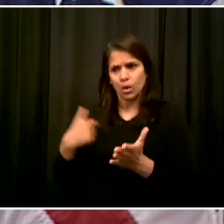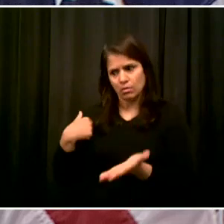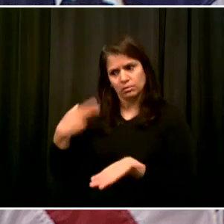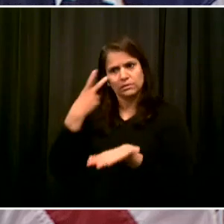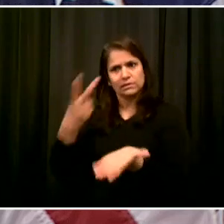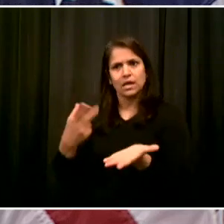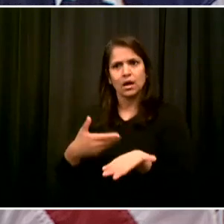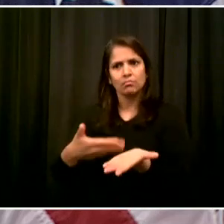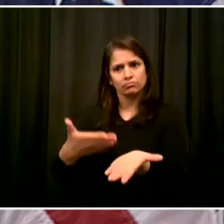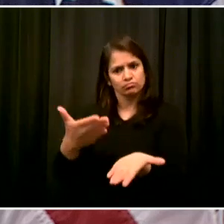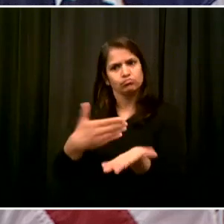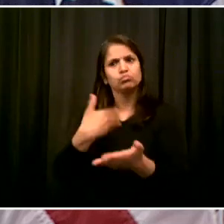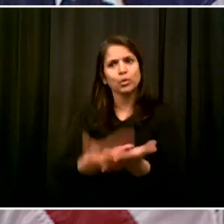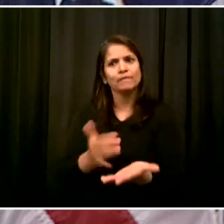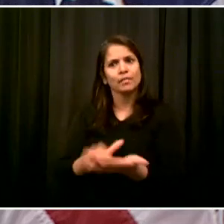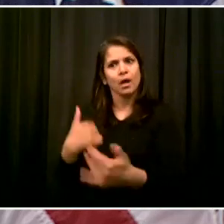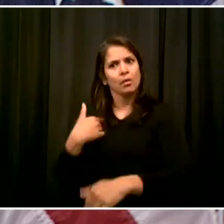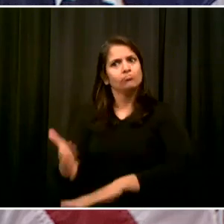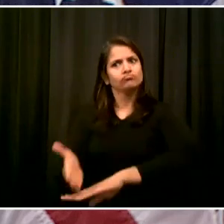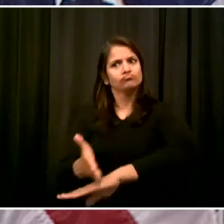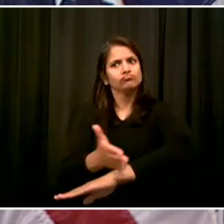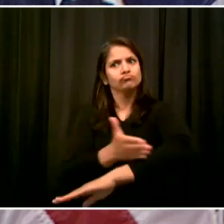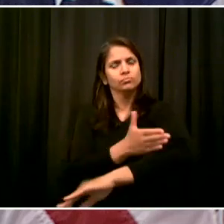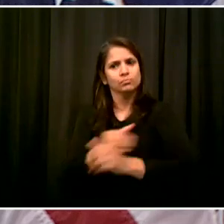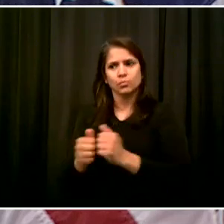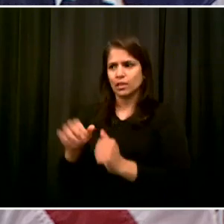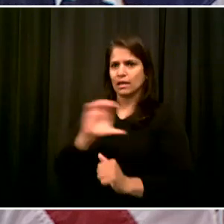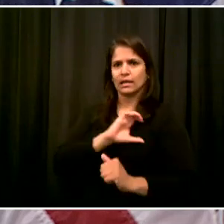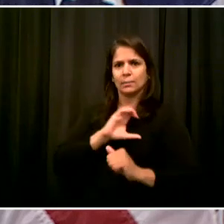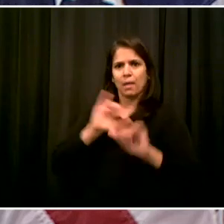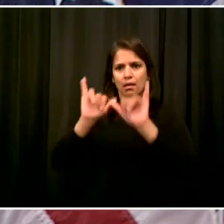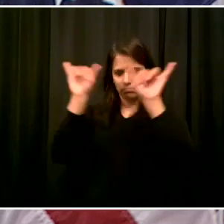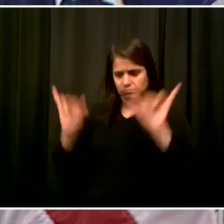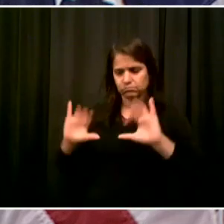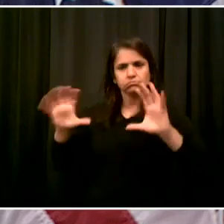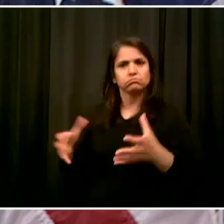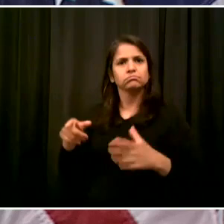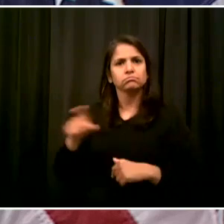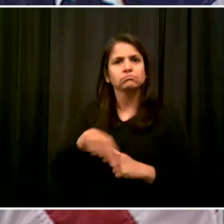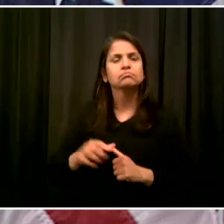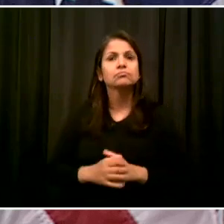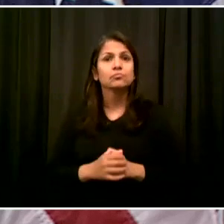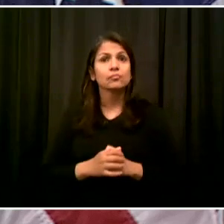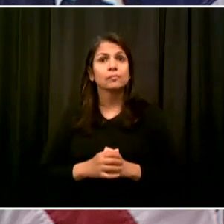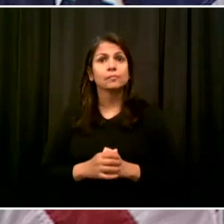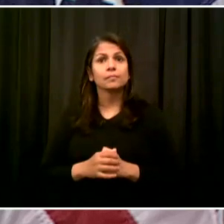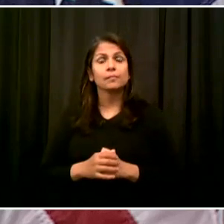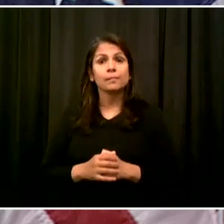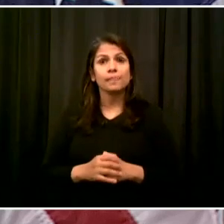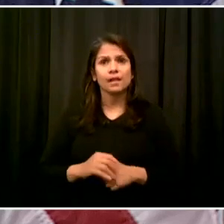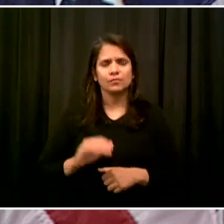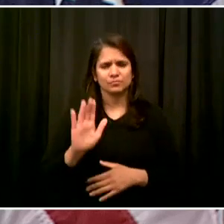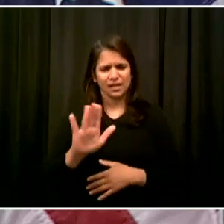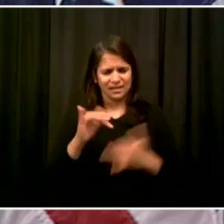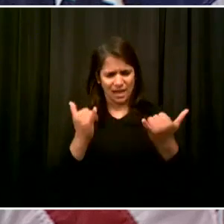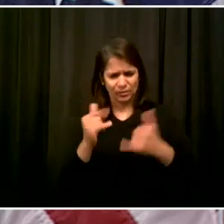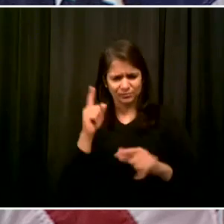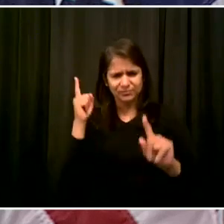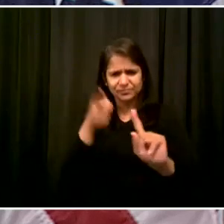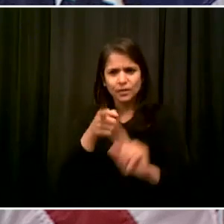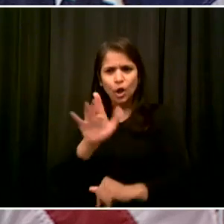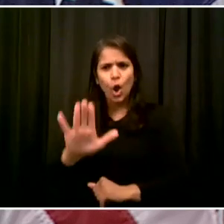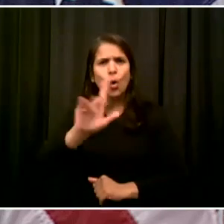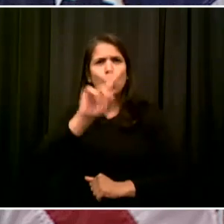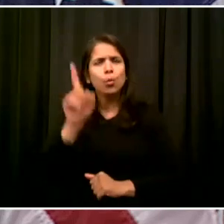question about where we go in terms of the approach to policing, neighborhood policing is